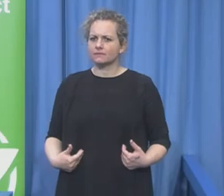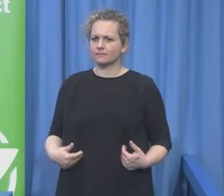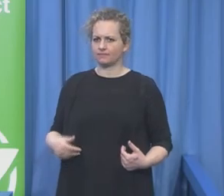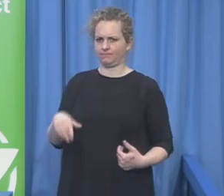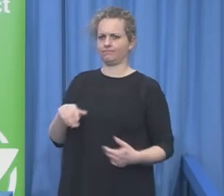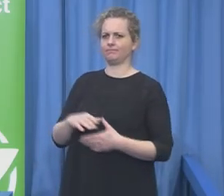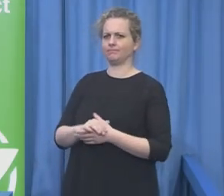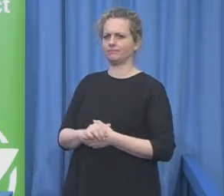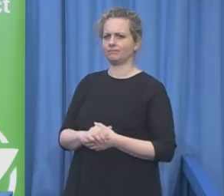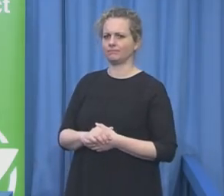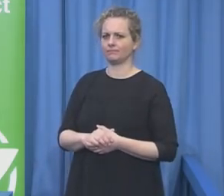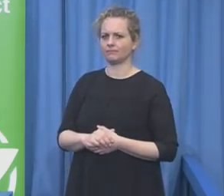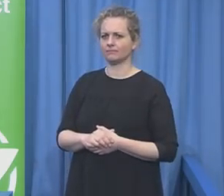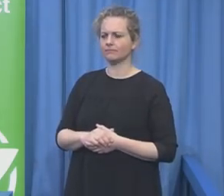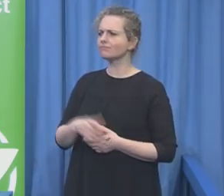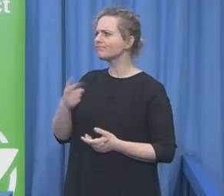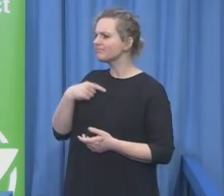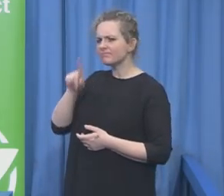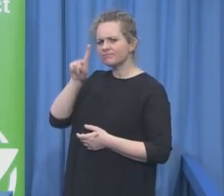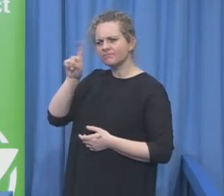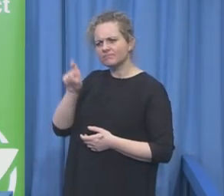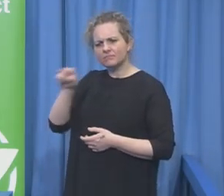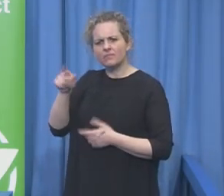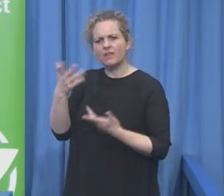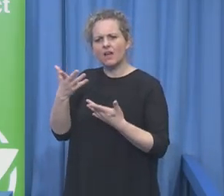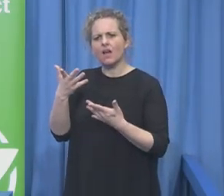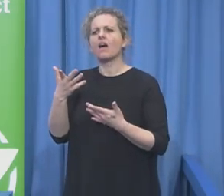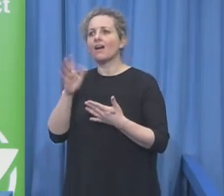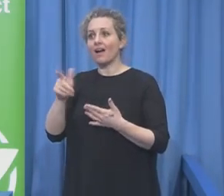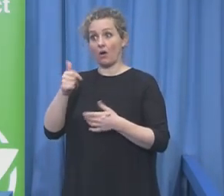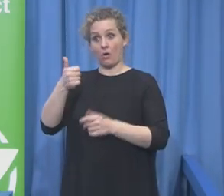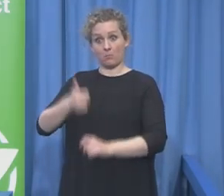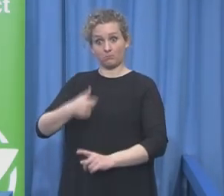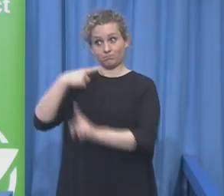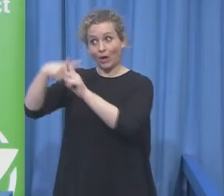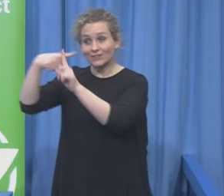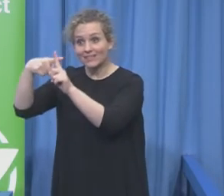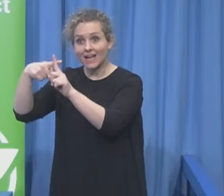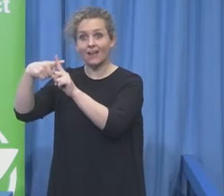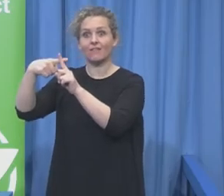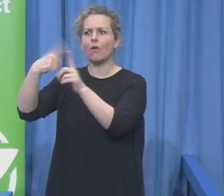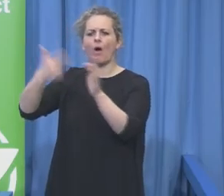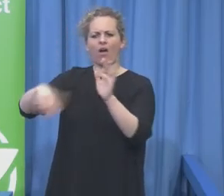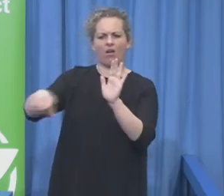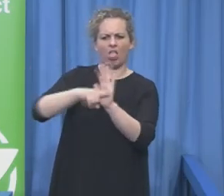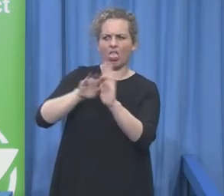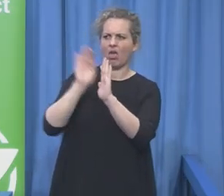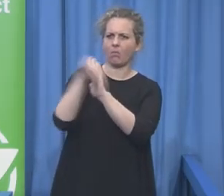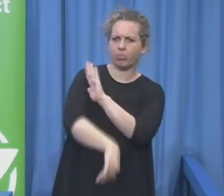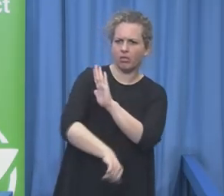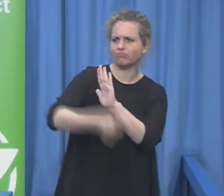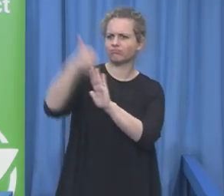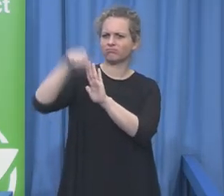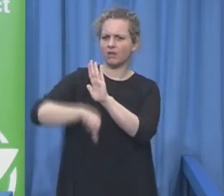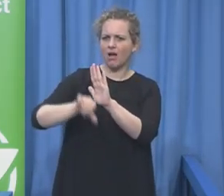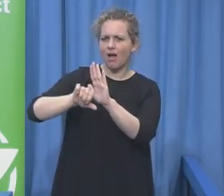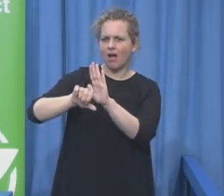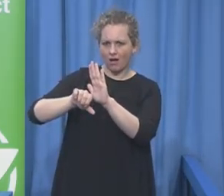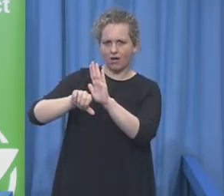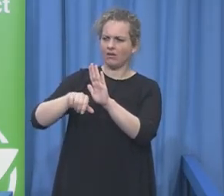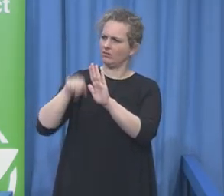please explain how do you measure success? For example, the 82% that you mentioned before. Thank